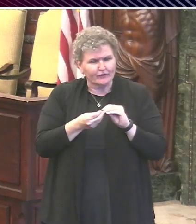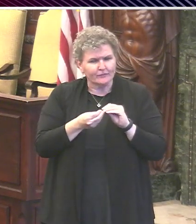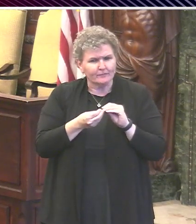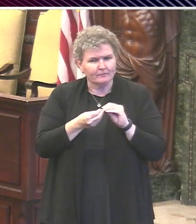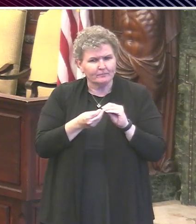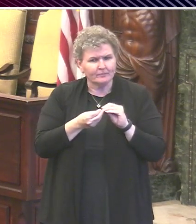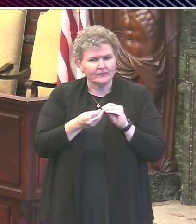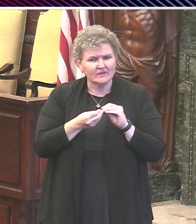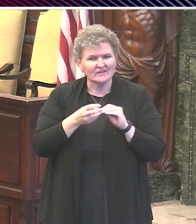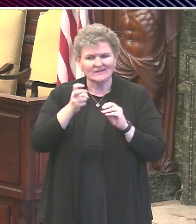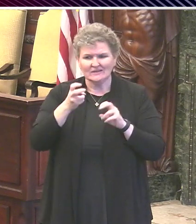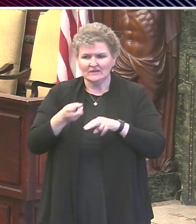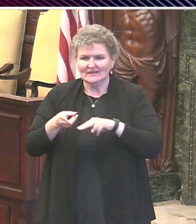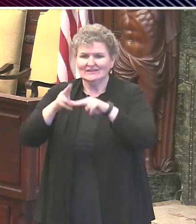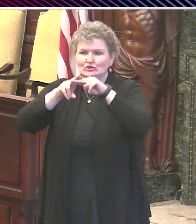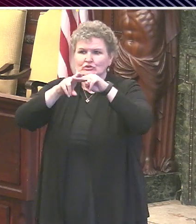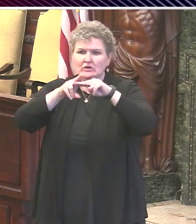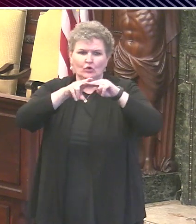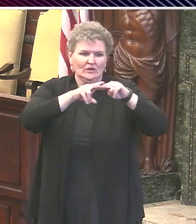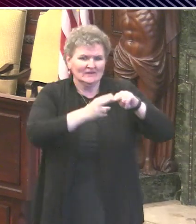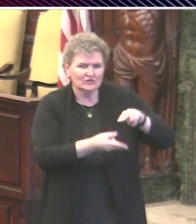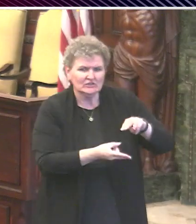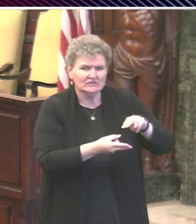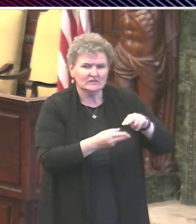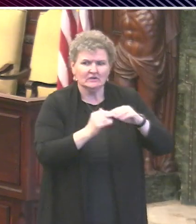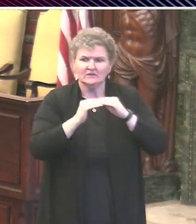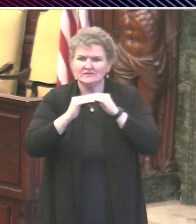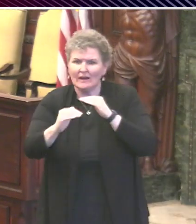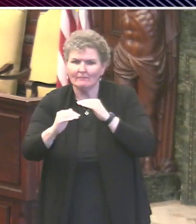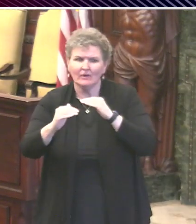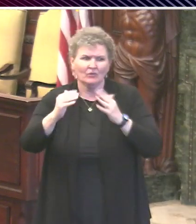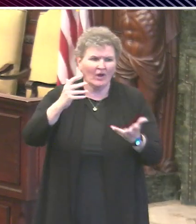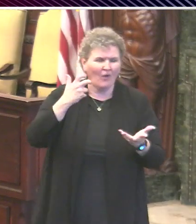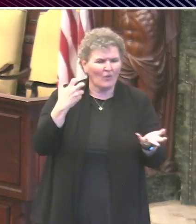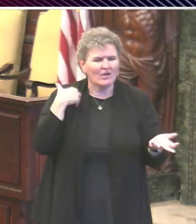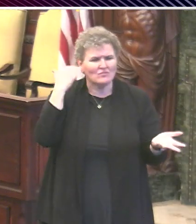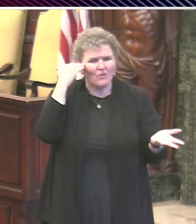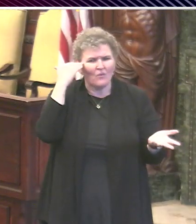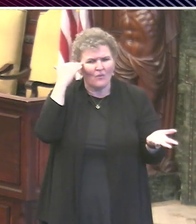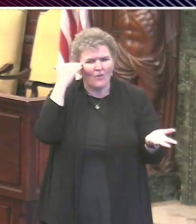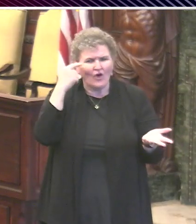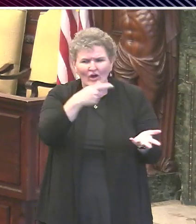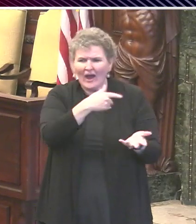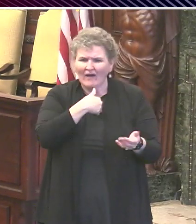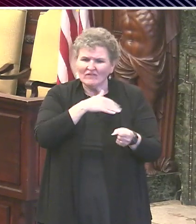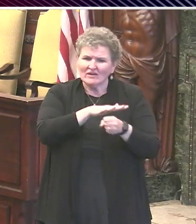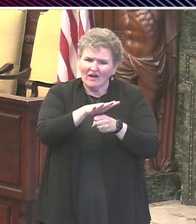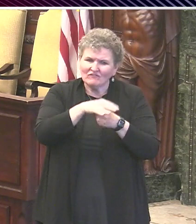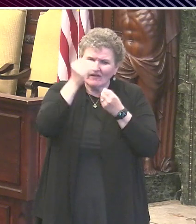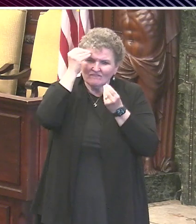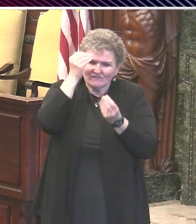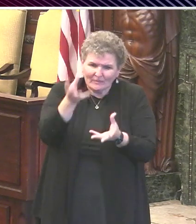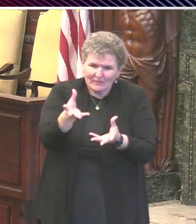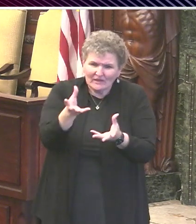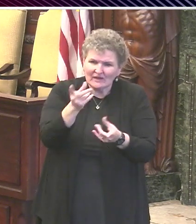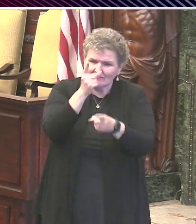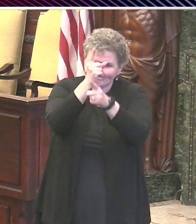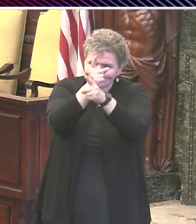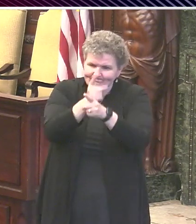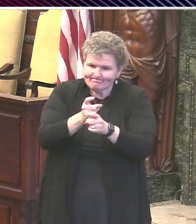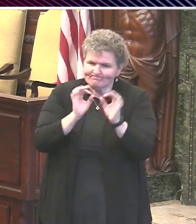delays on that. I'm just wondering if you have the kind of information and the scale of information that you're going to need in order